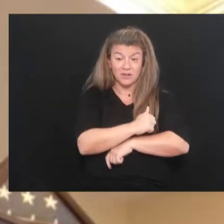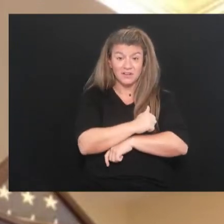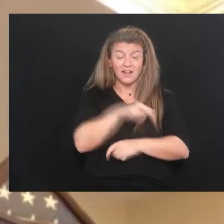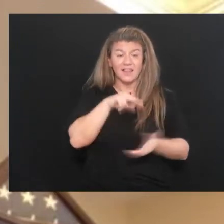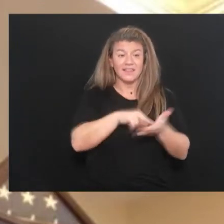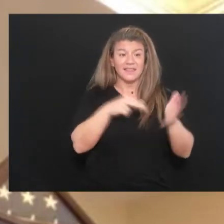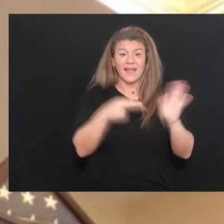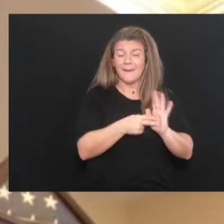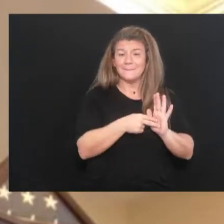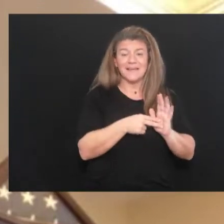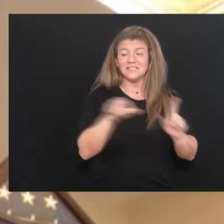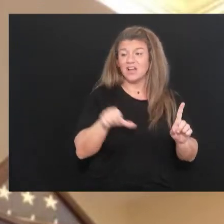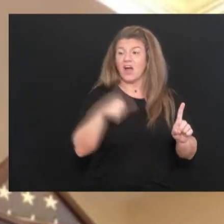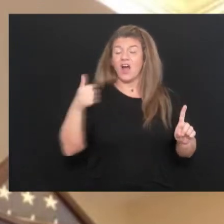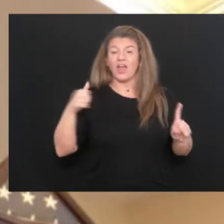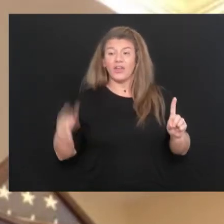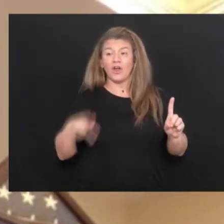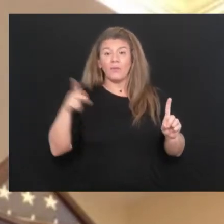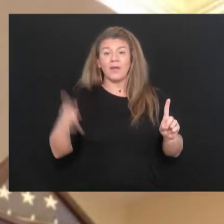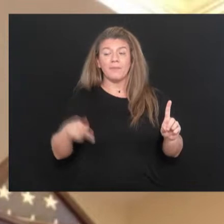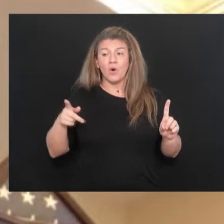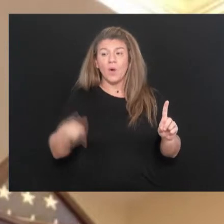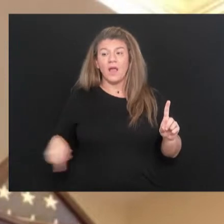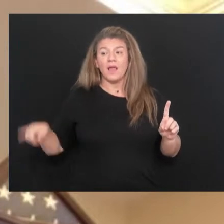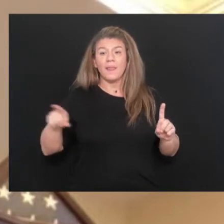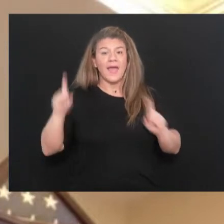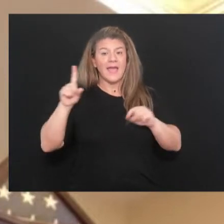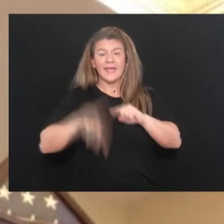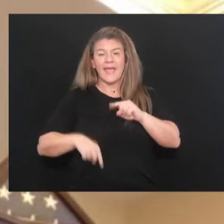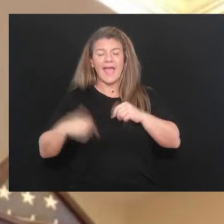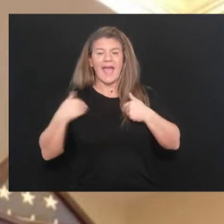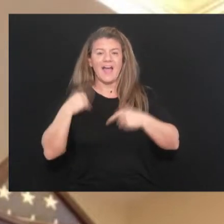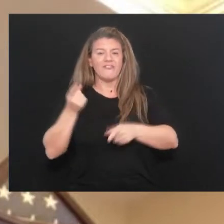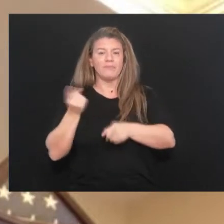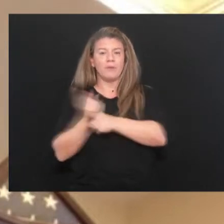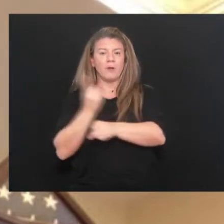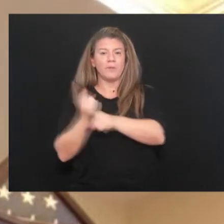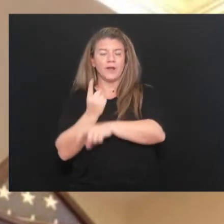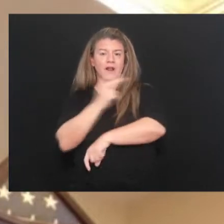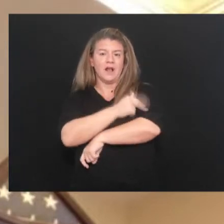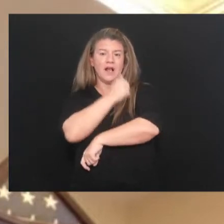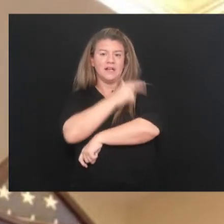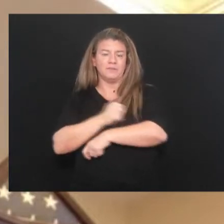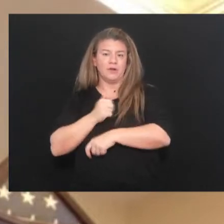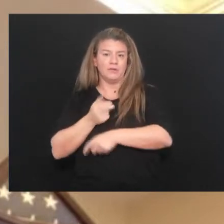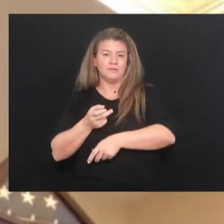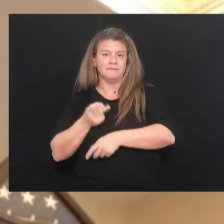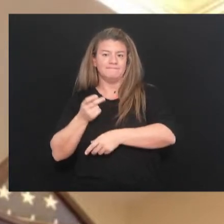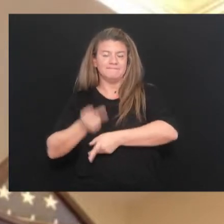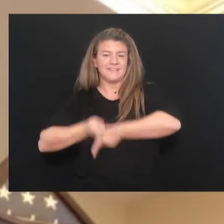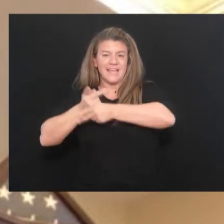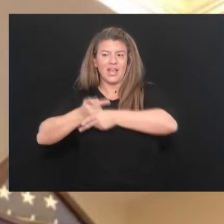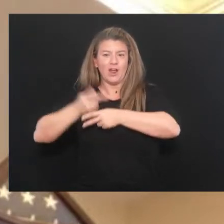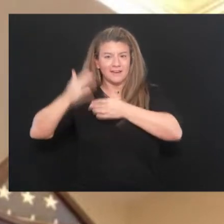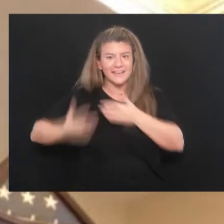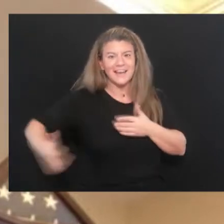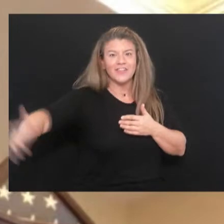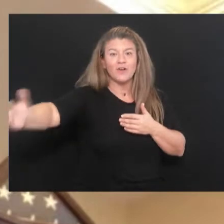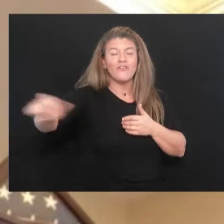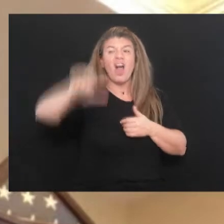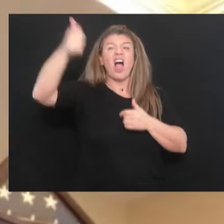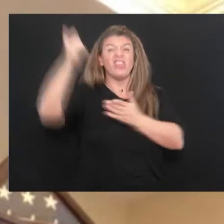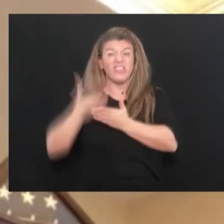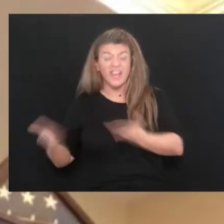from other West Virginians the ability to get hospital care down the road if we don't get more